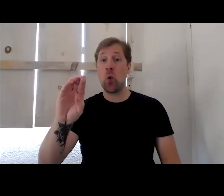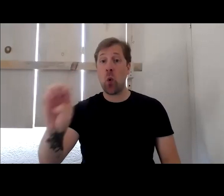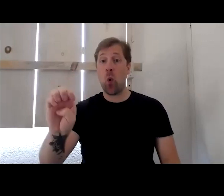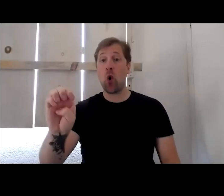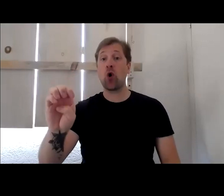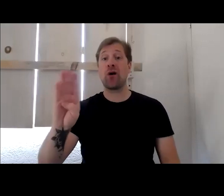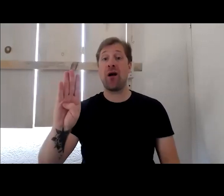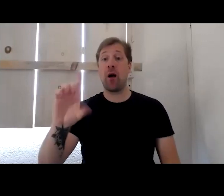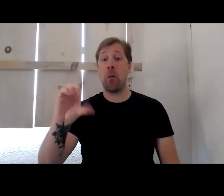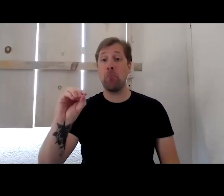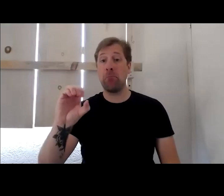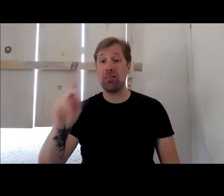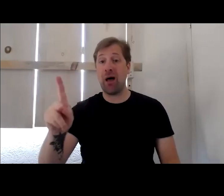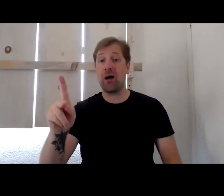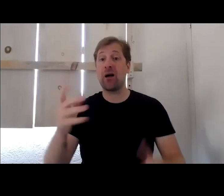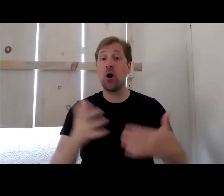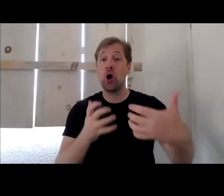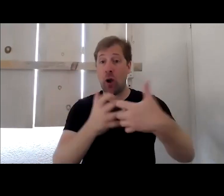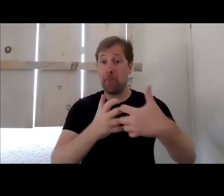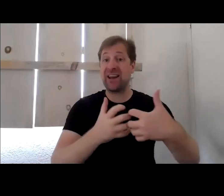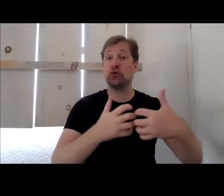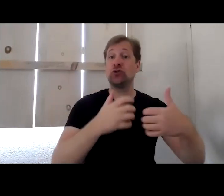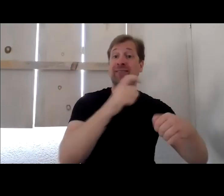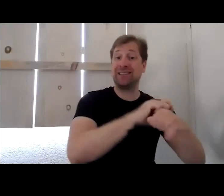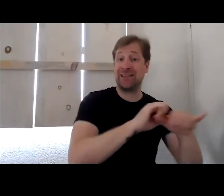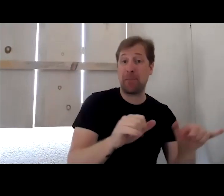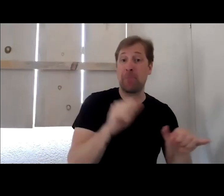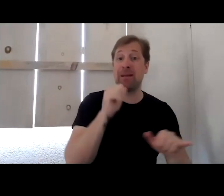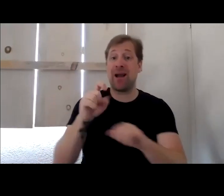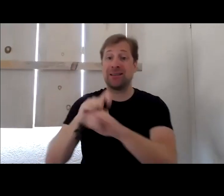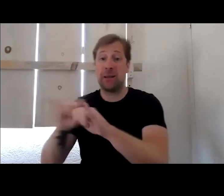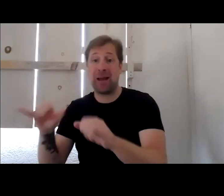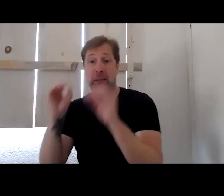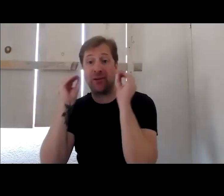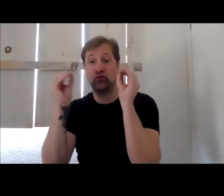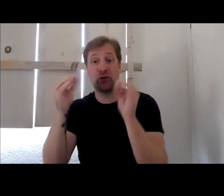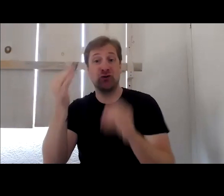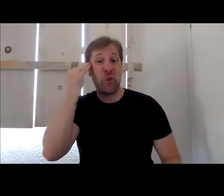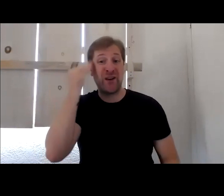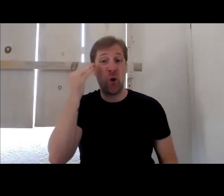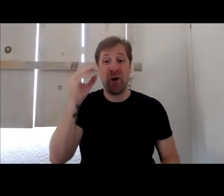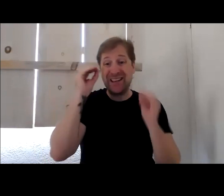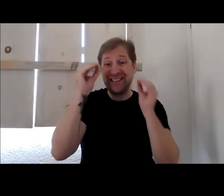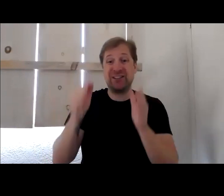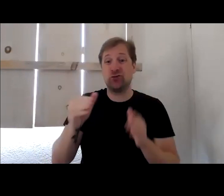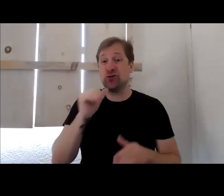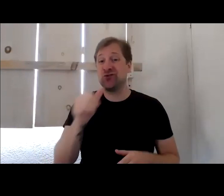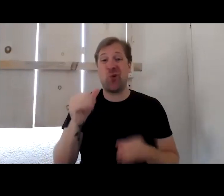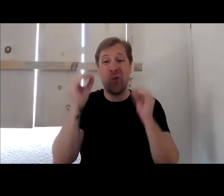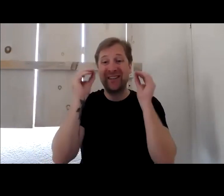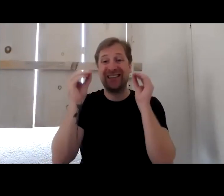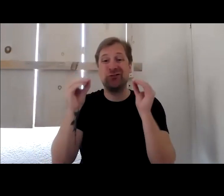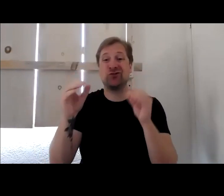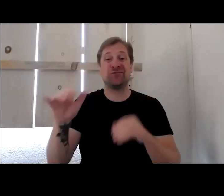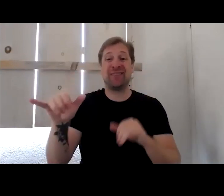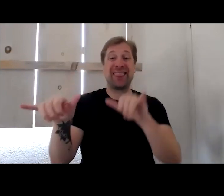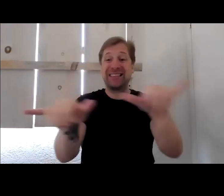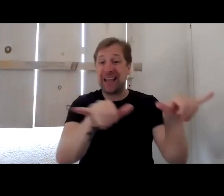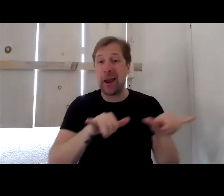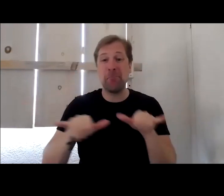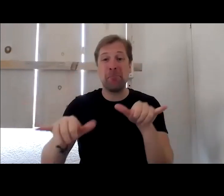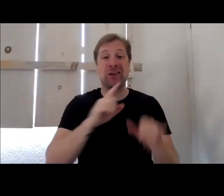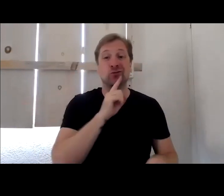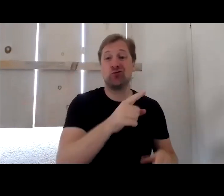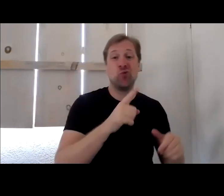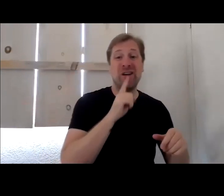synchronous and asynchronous instruction at the teacher's discretion, because we know teachers don't all teach the same way. That's true in real life. It's